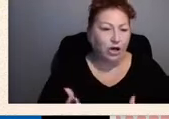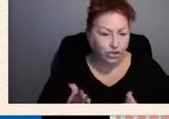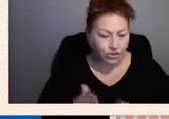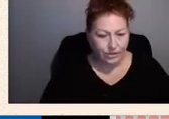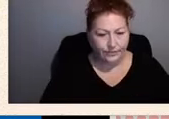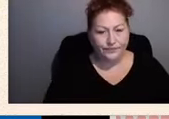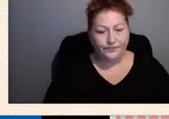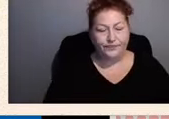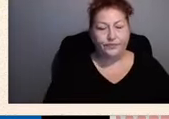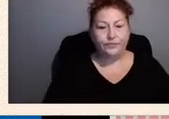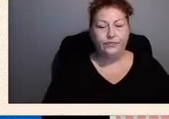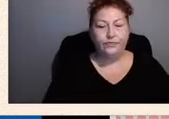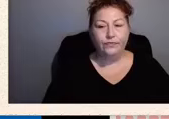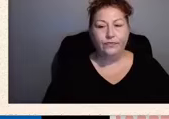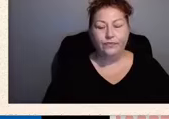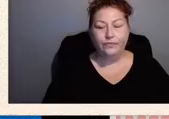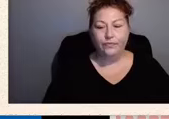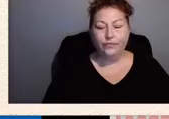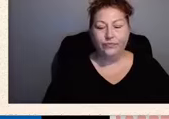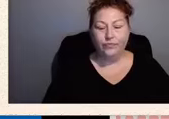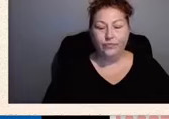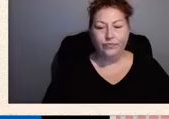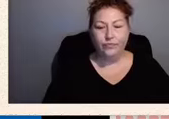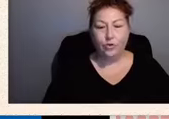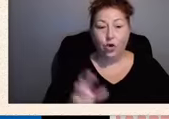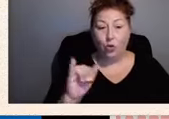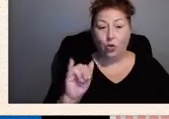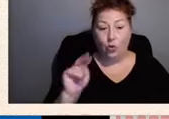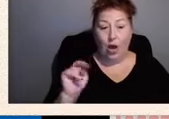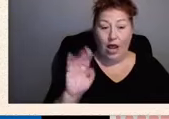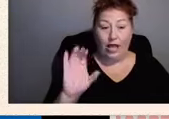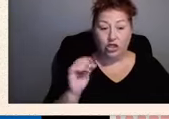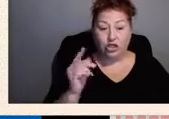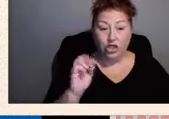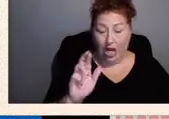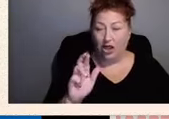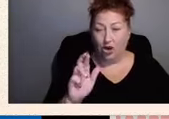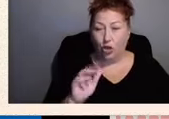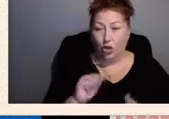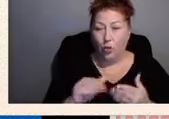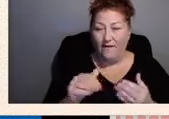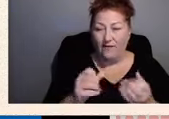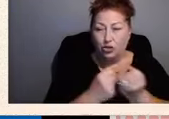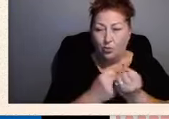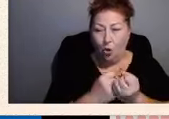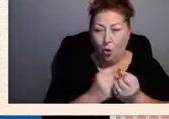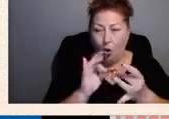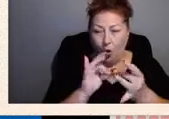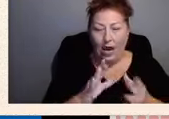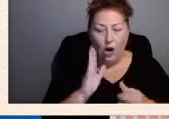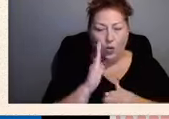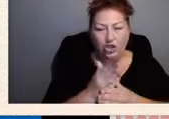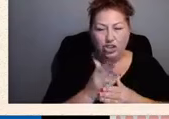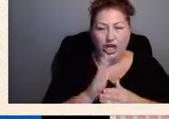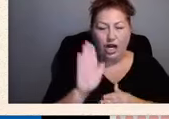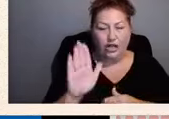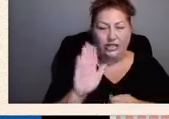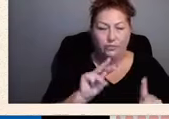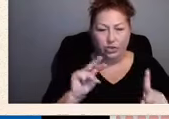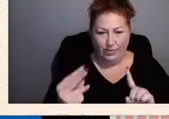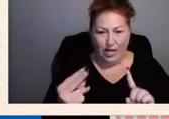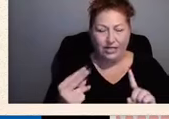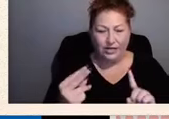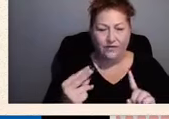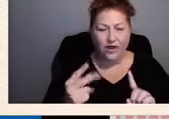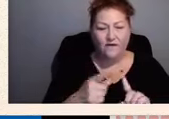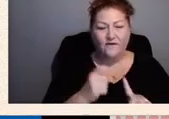And Ryan Chandler, the waiver support coordinator, will be sharing his perspective from the point of